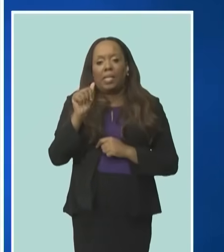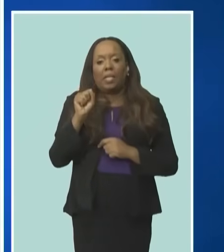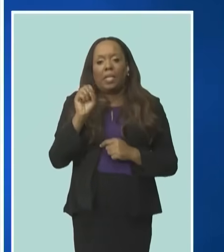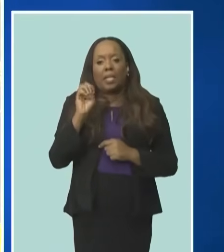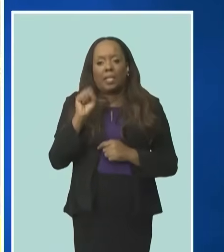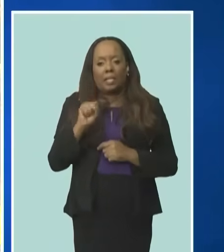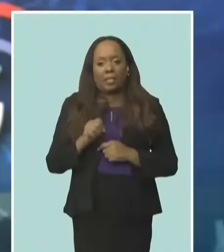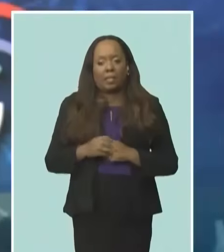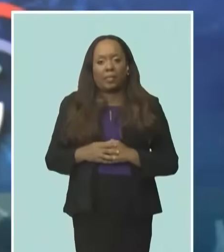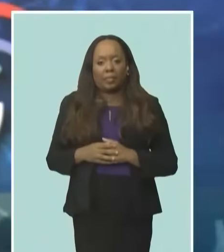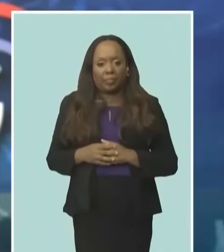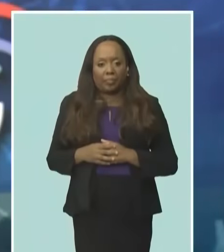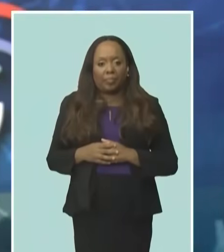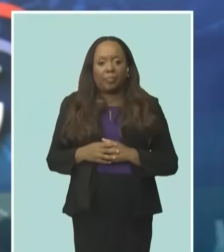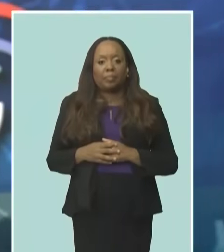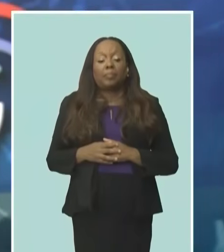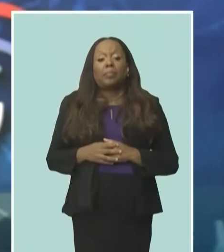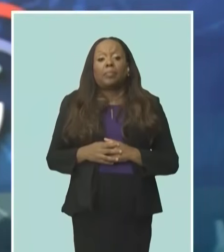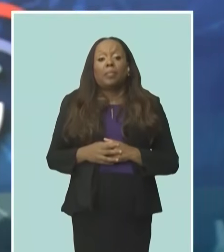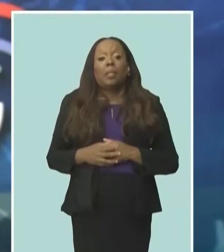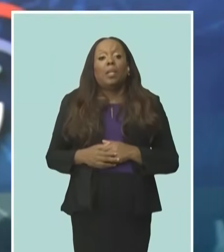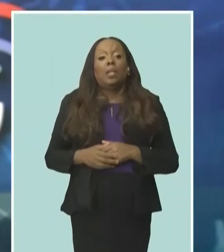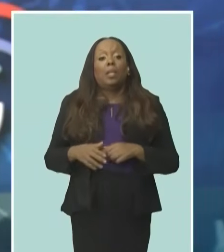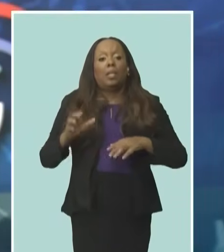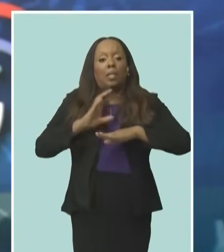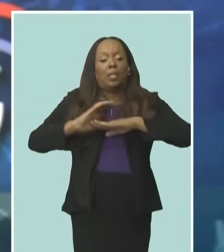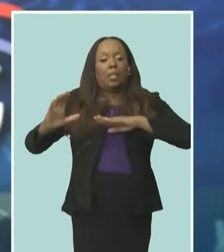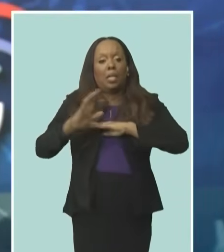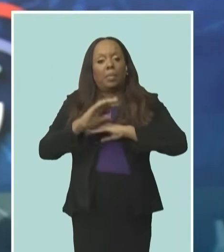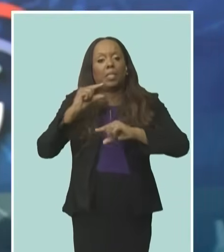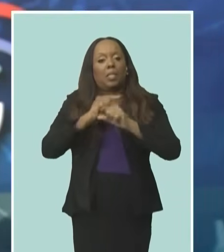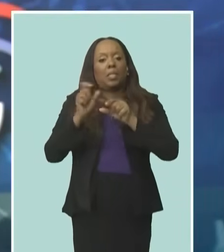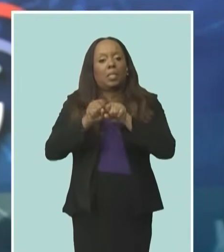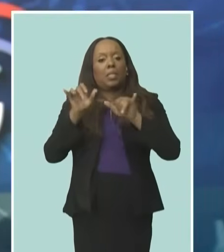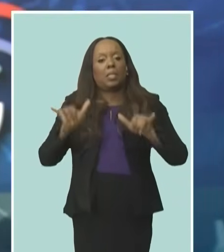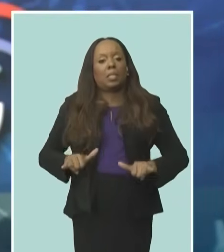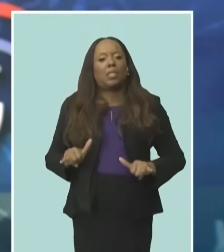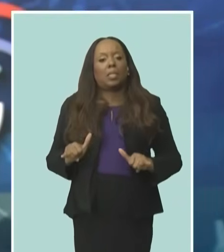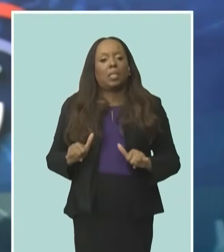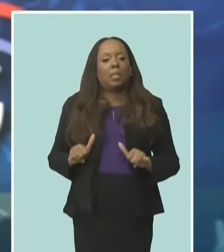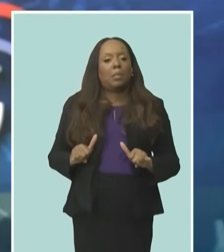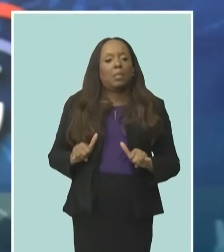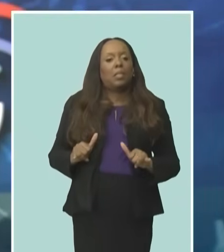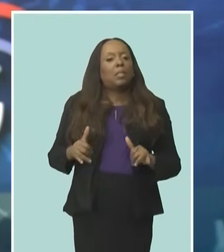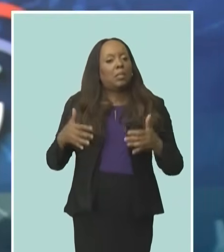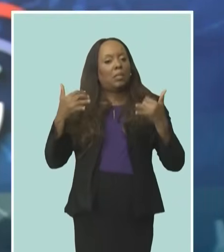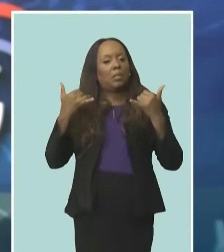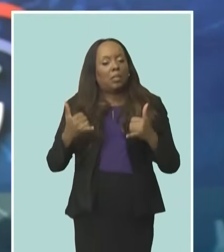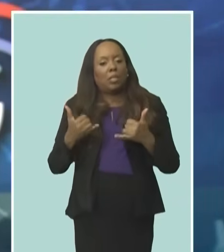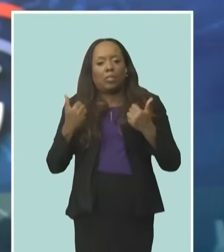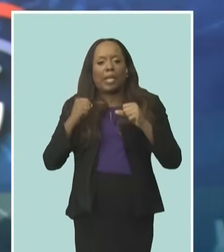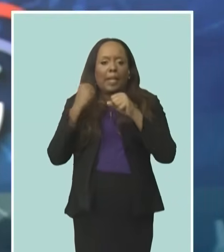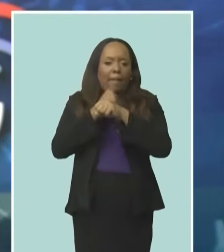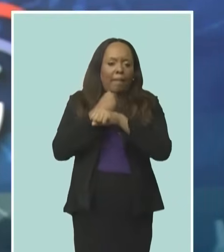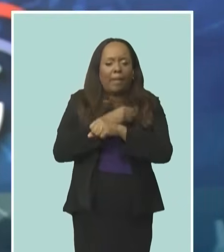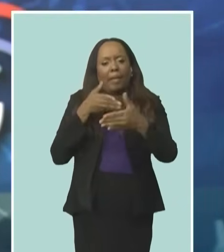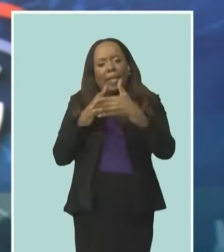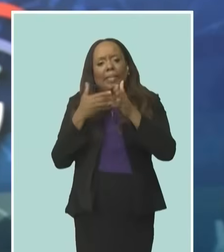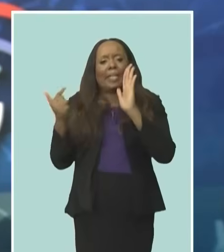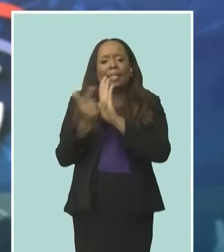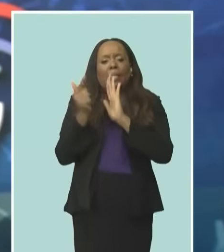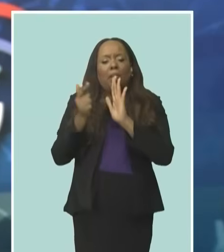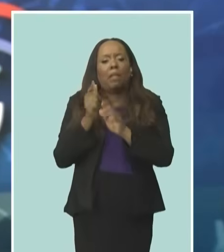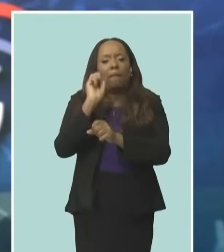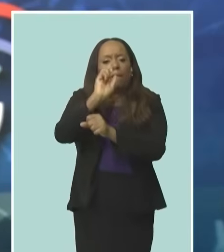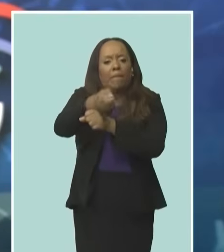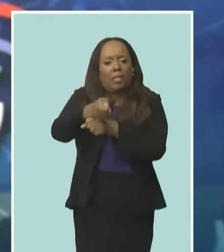CBC News. The regional security system has strengthened its fight against illegal fishing. 15 officers from across the